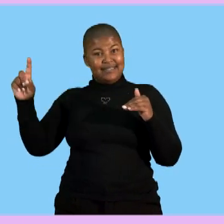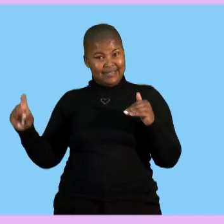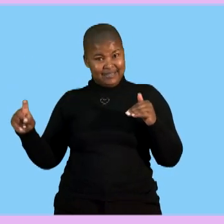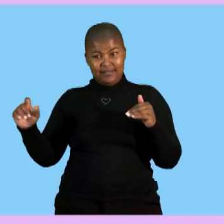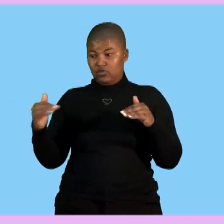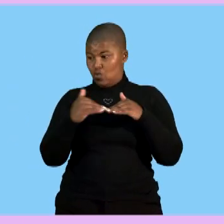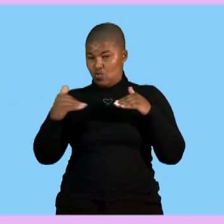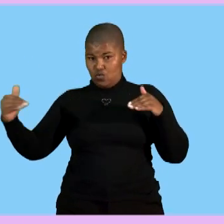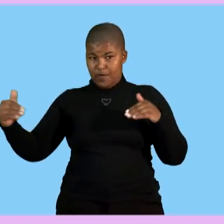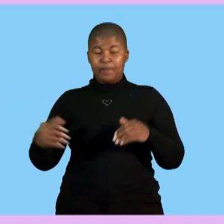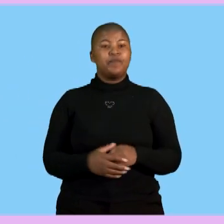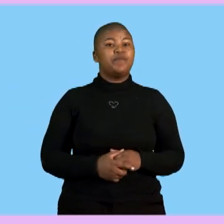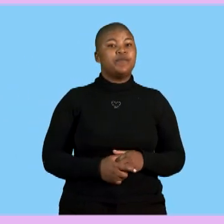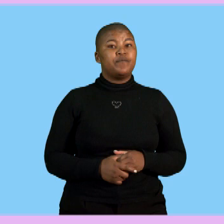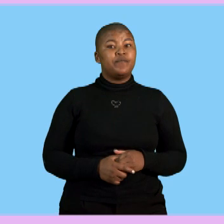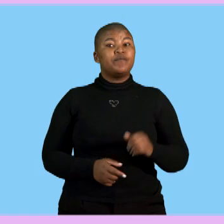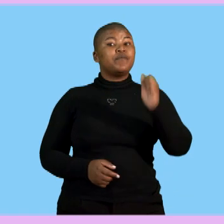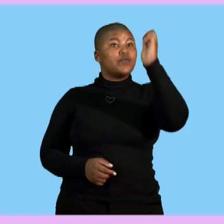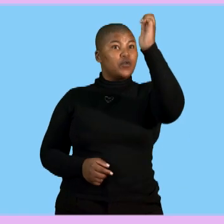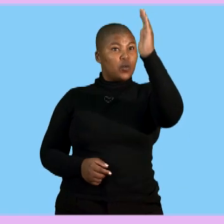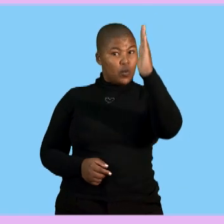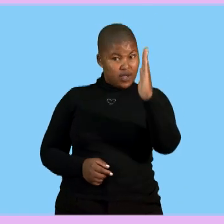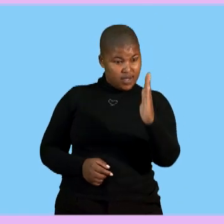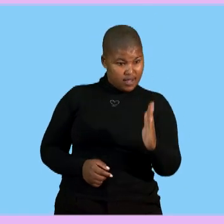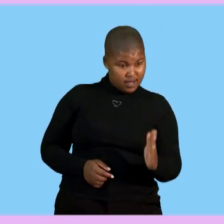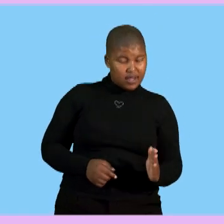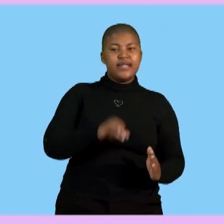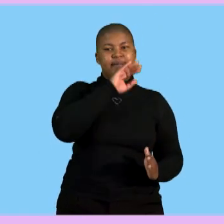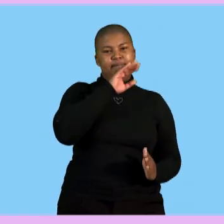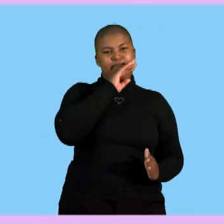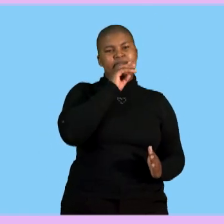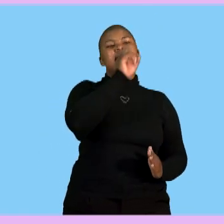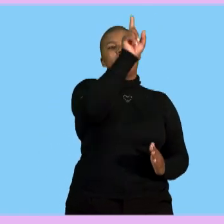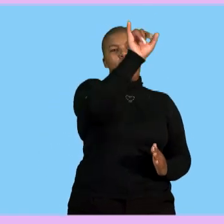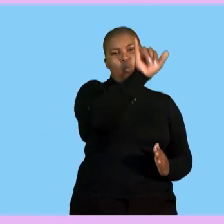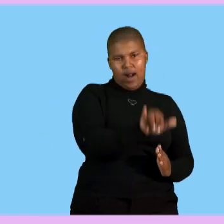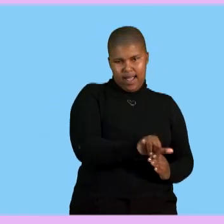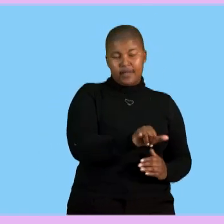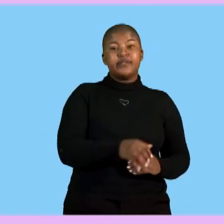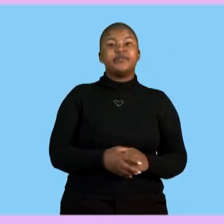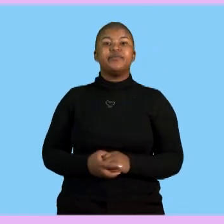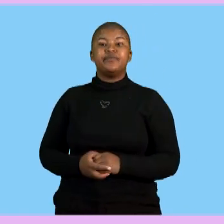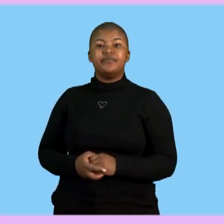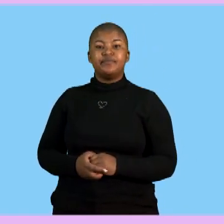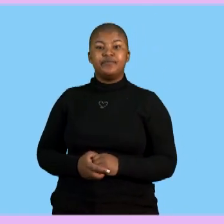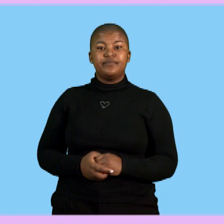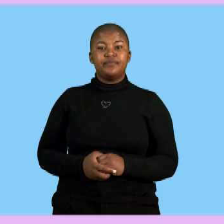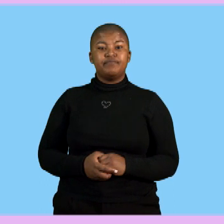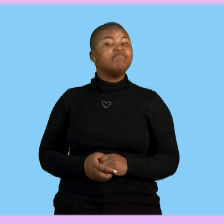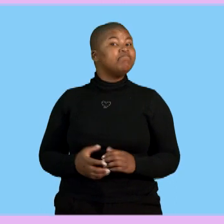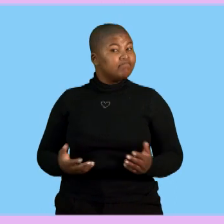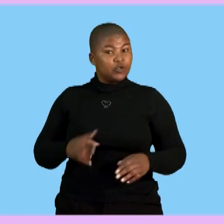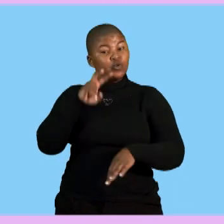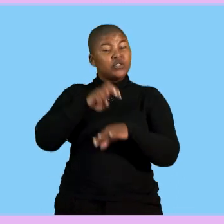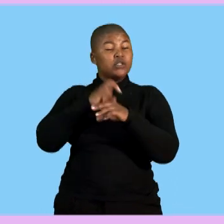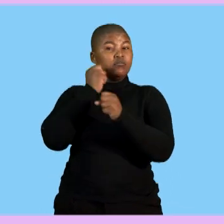be horizontal. And then a y is long, so it's going to be vertical. And if I need